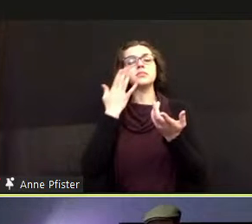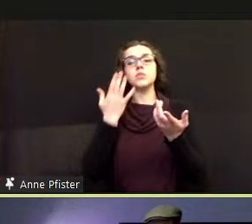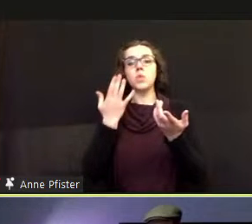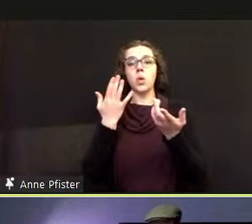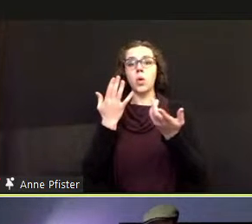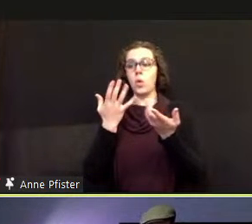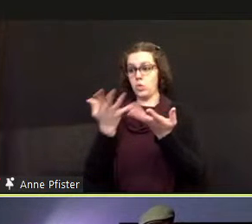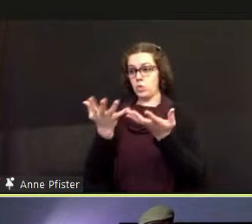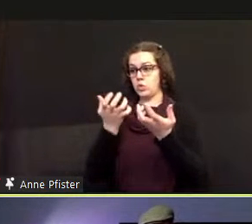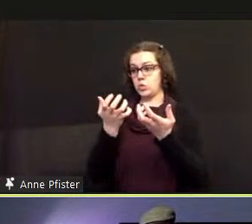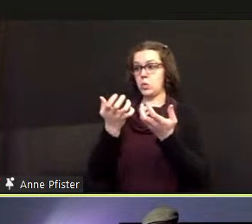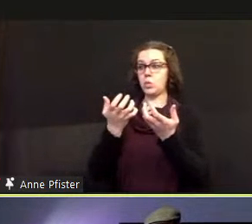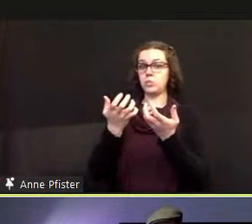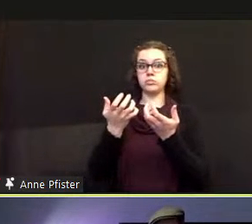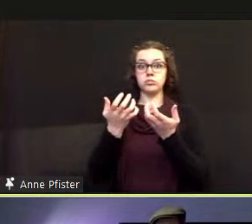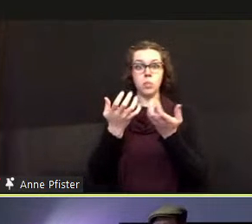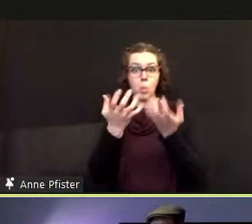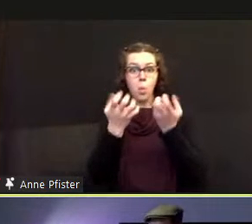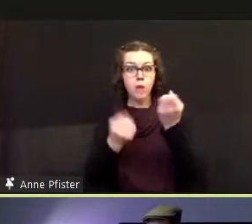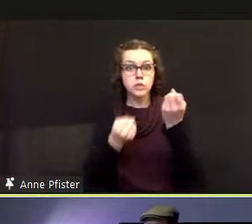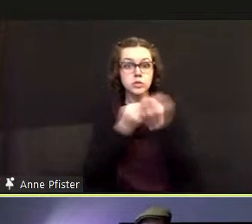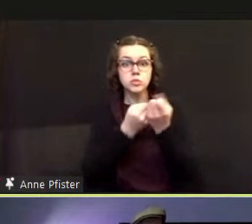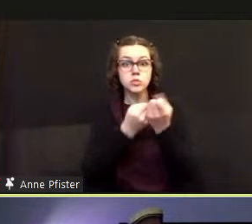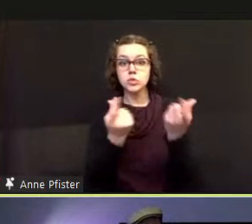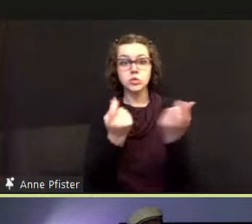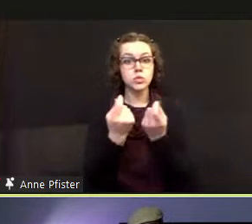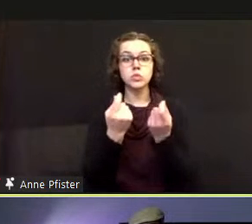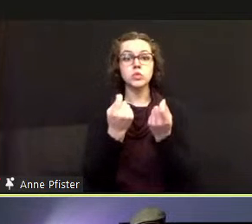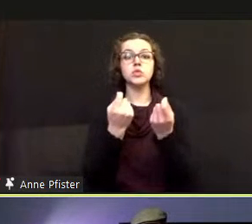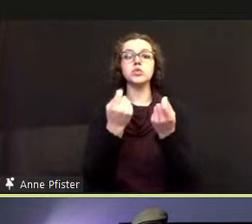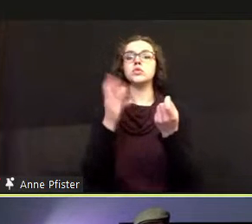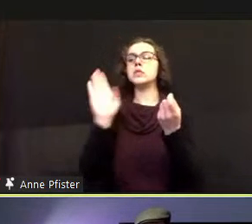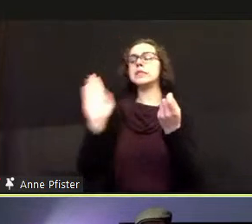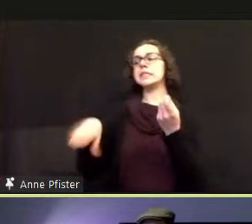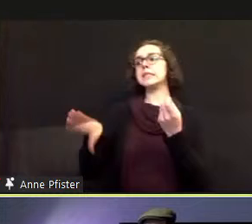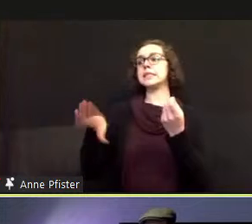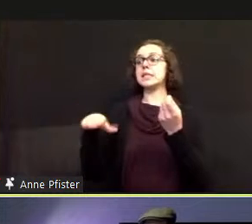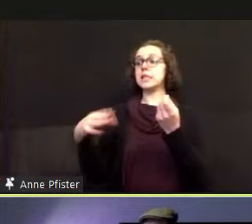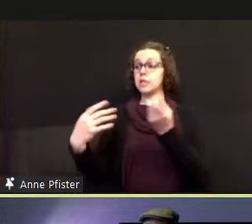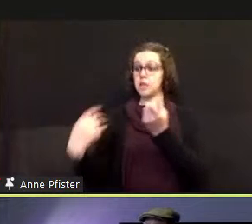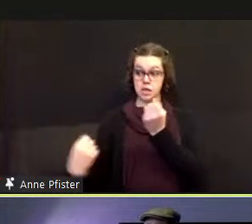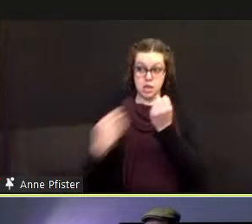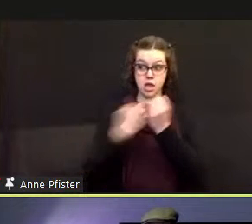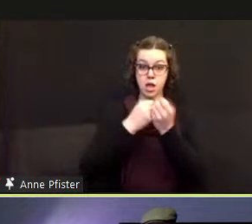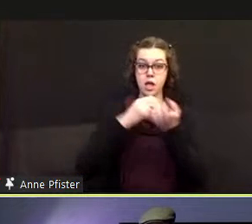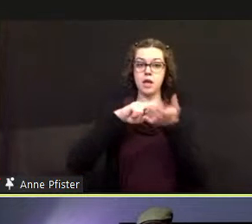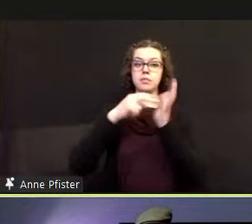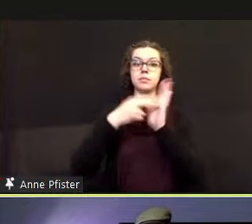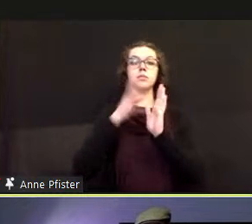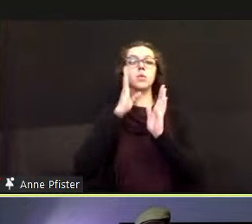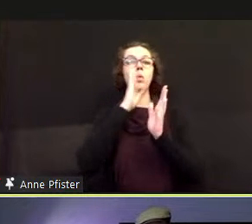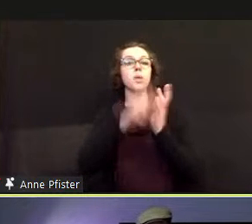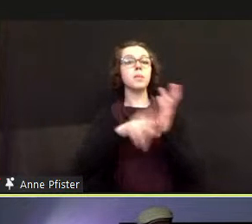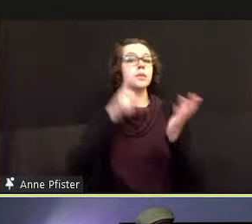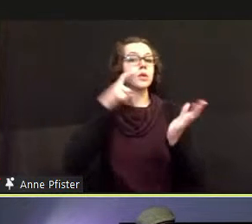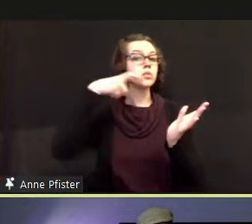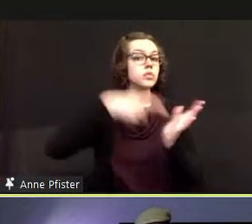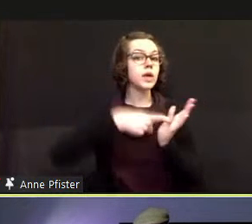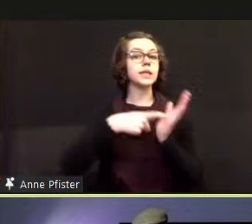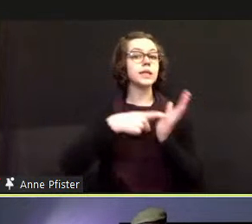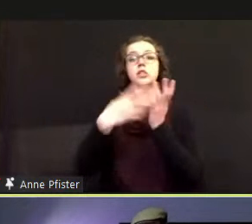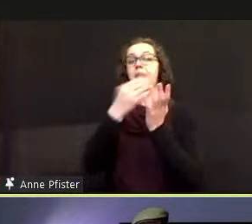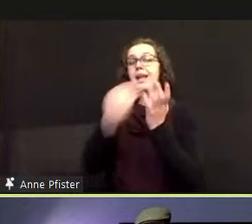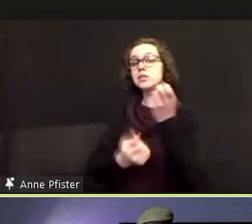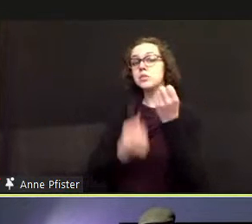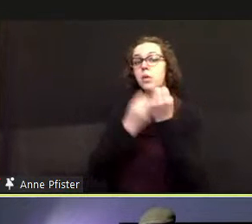their support and solidarity, they assured that there would be recognition and support for the indigenous heritage languages there. So for